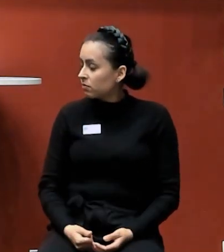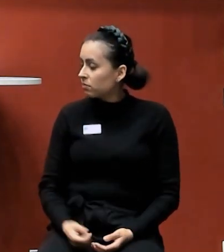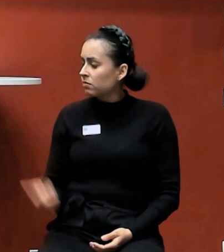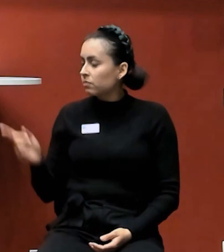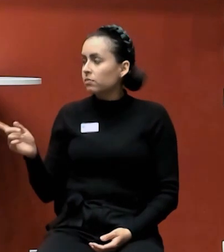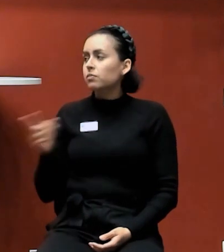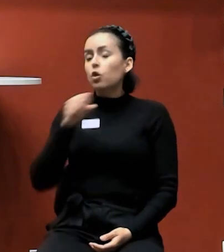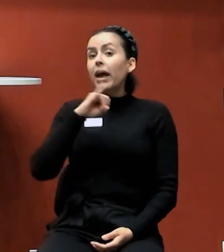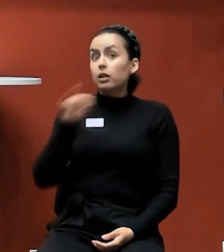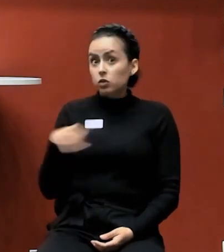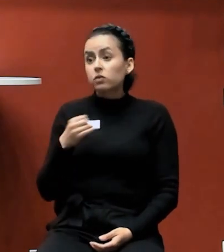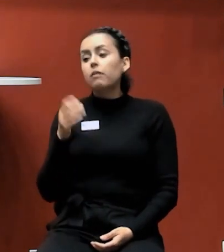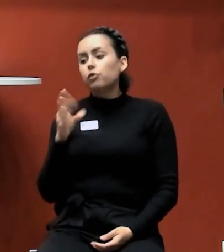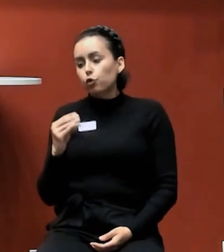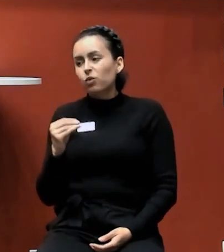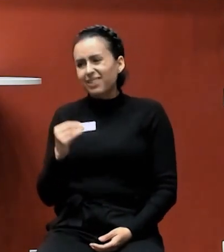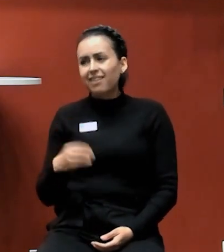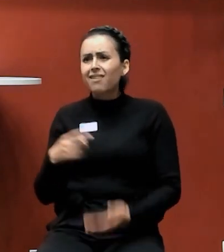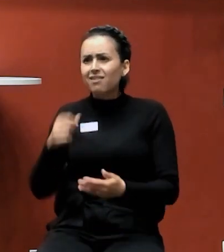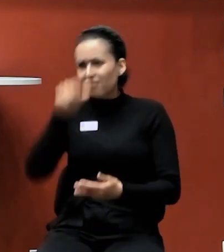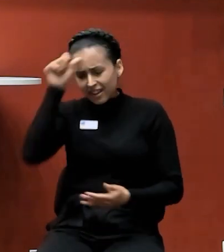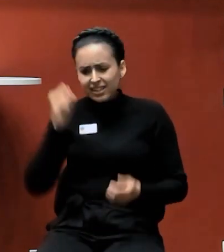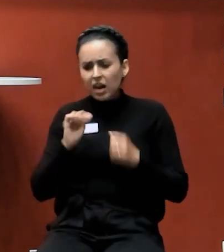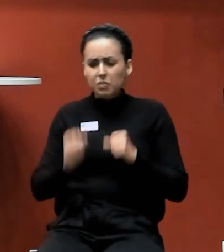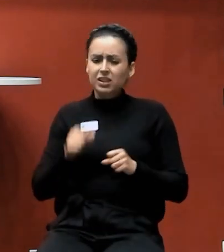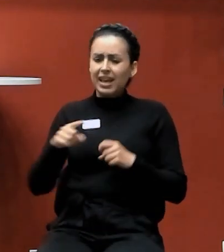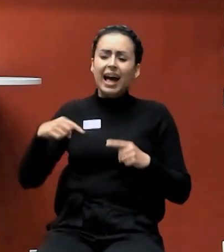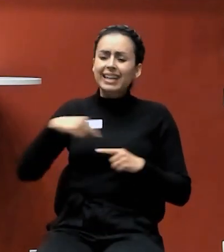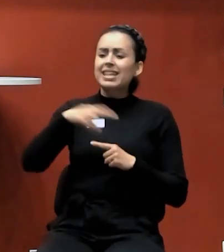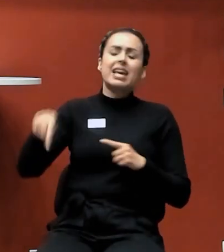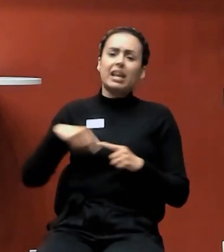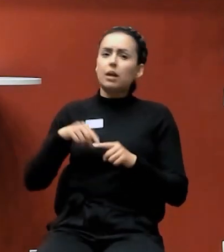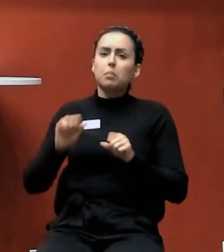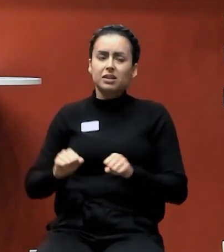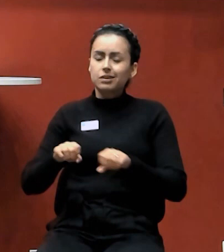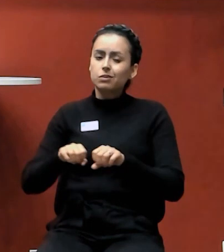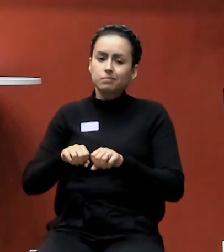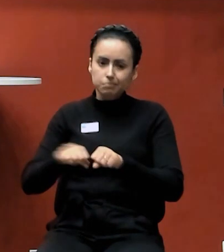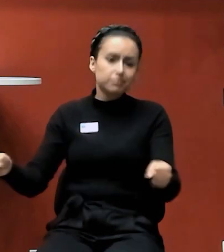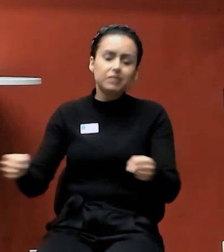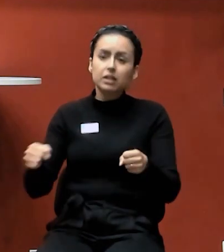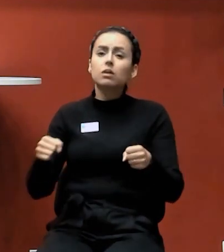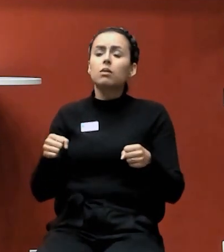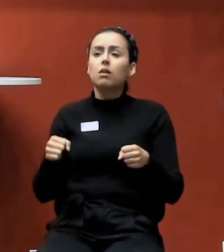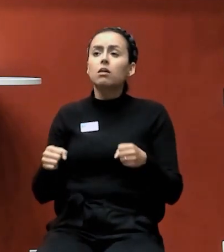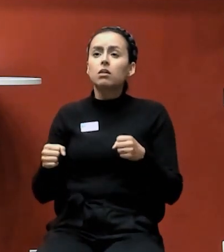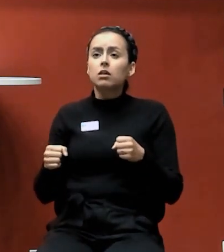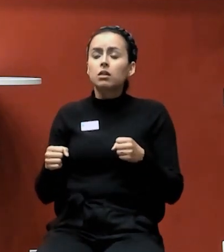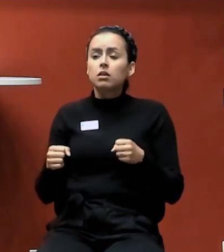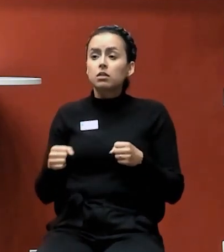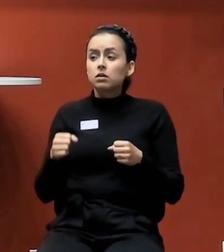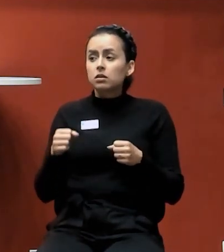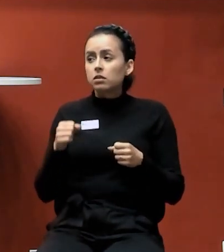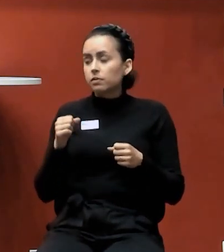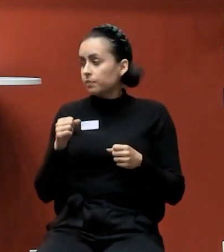hard, but I feel it's also our responsibility to break this cycle, because when you look at way as back,